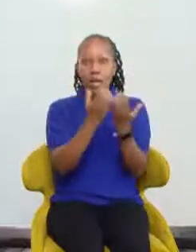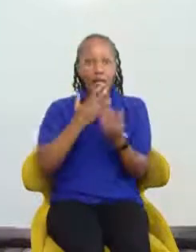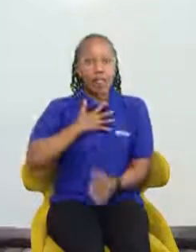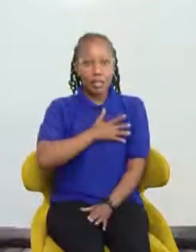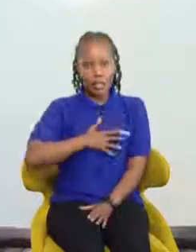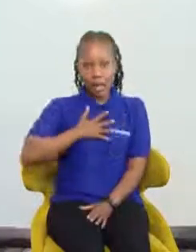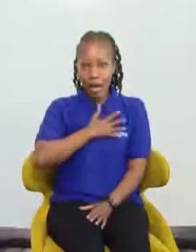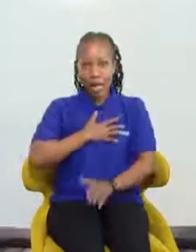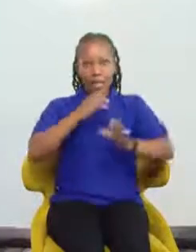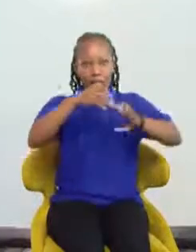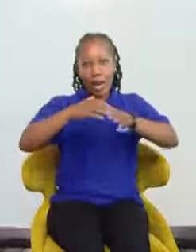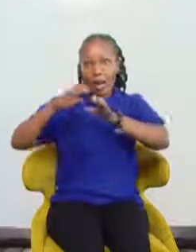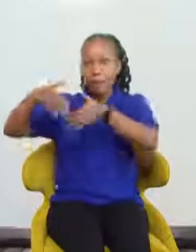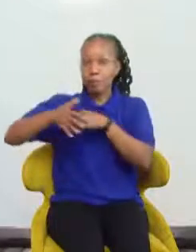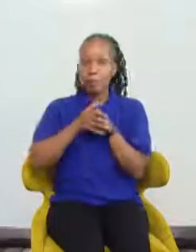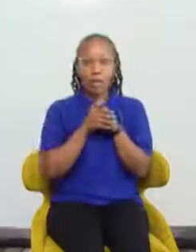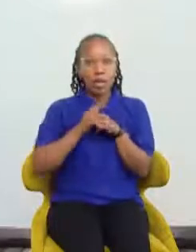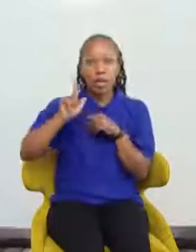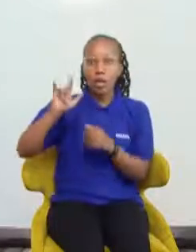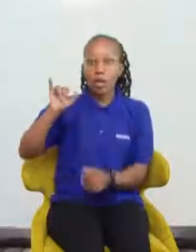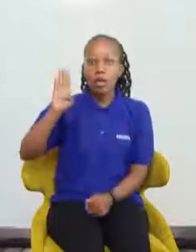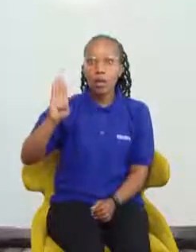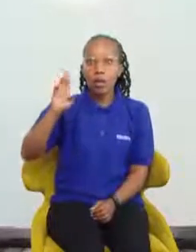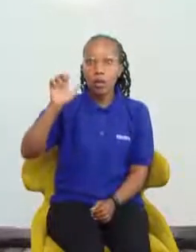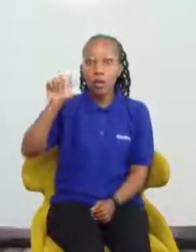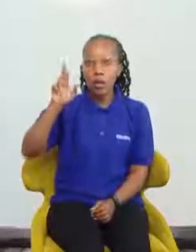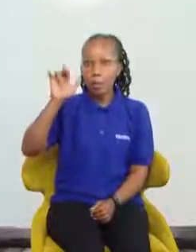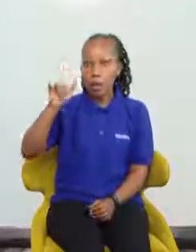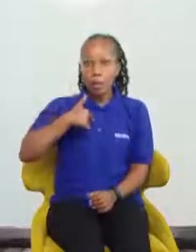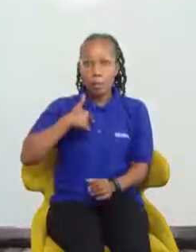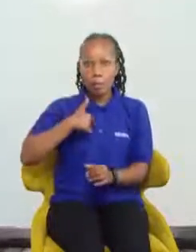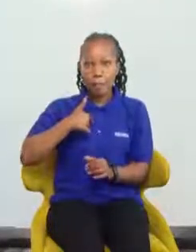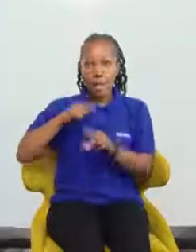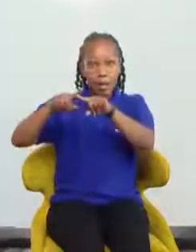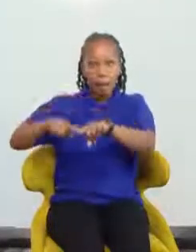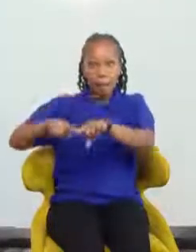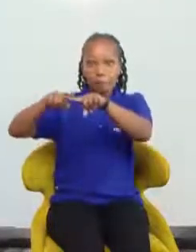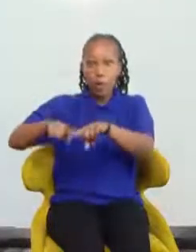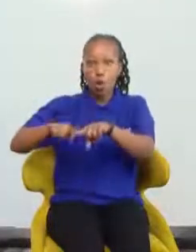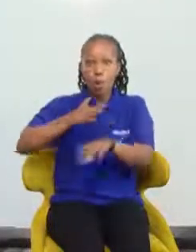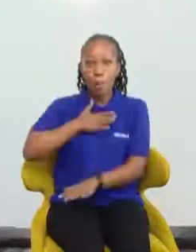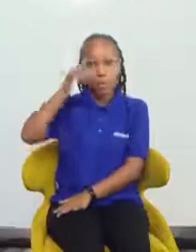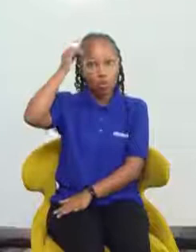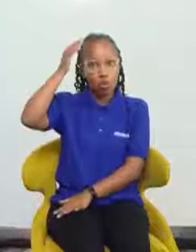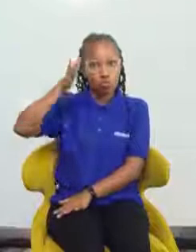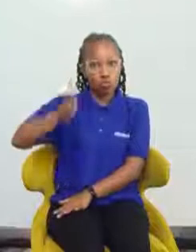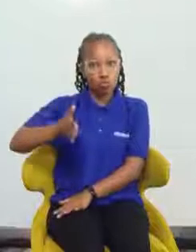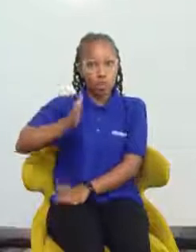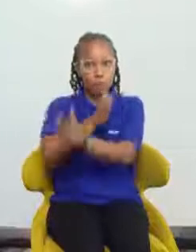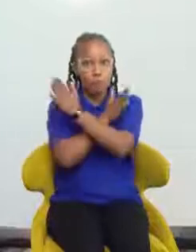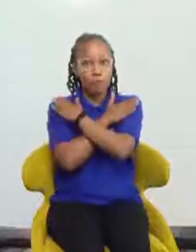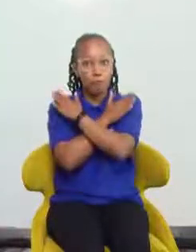lab, the library. I was depending on my fellow students to lift me to access those buildings because they had